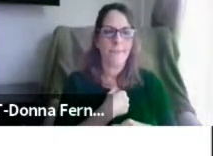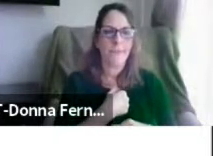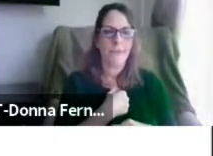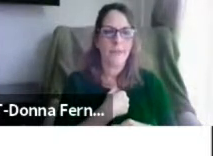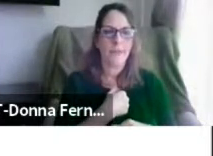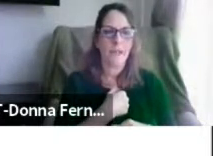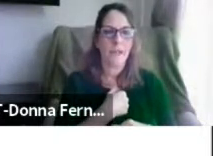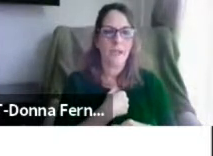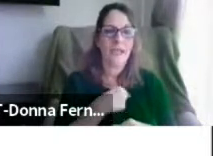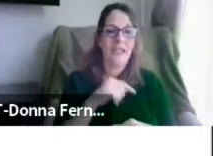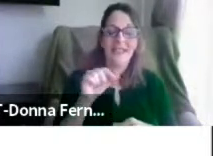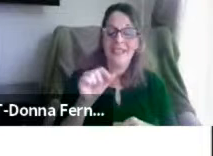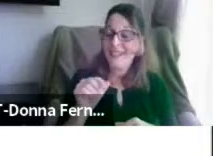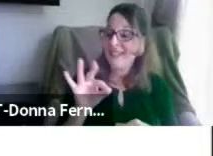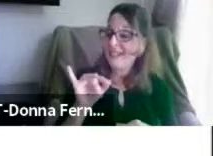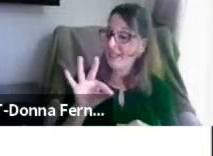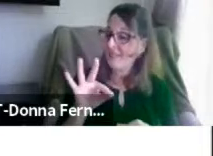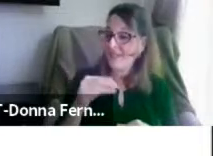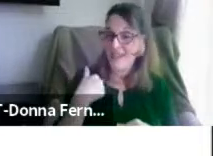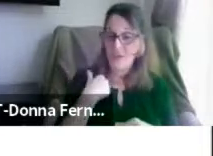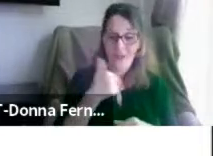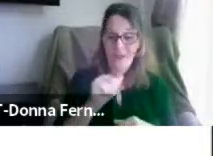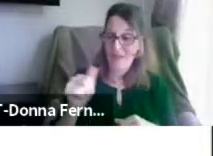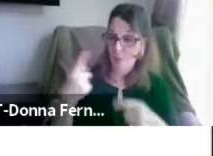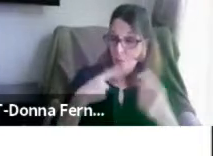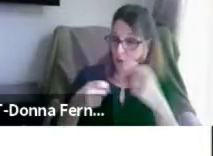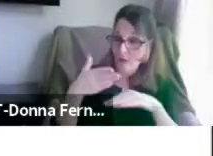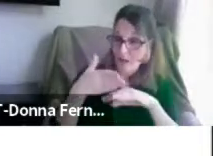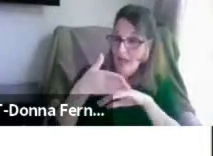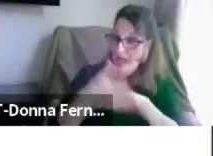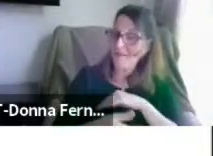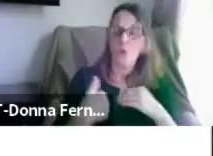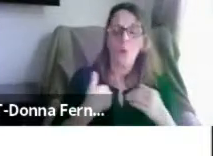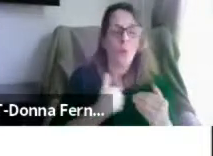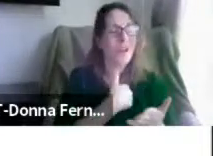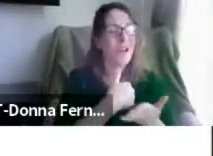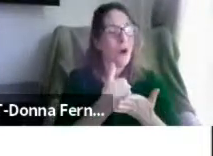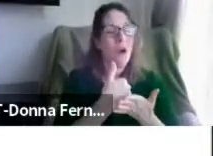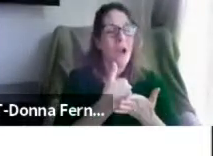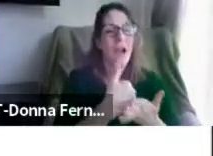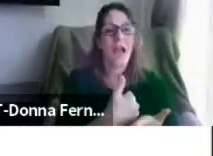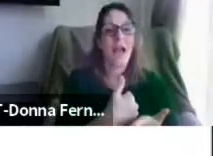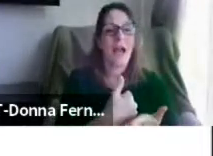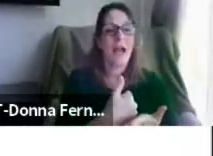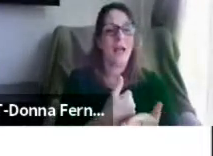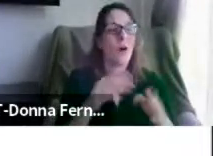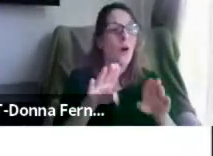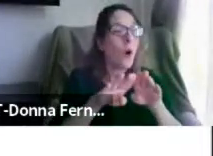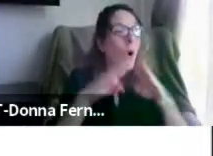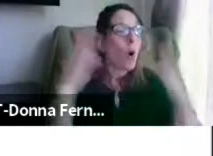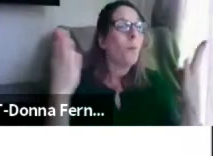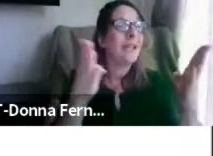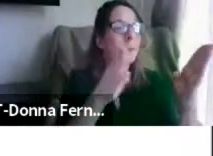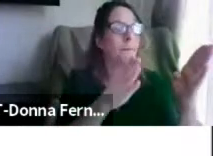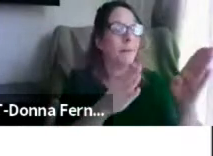has any questions or anything after this, we are helping with opening plans